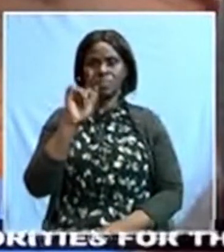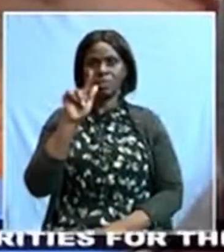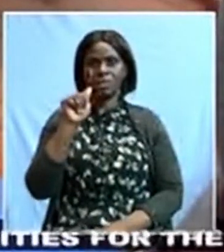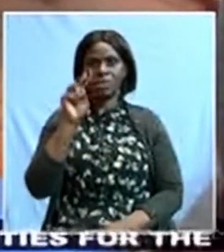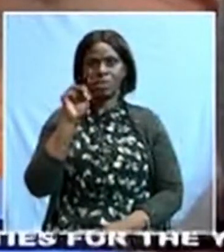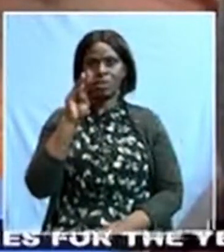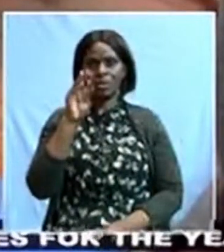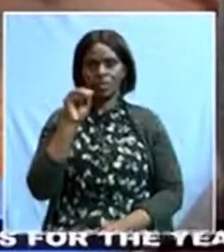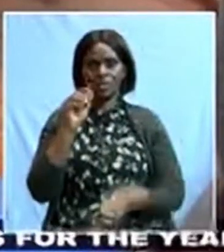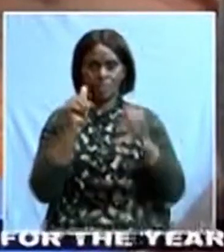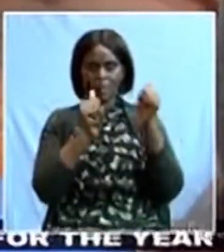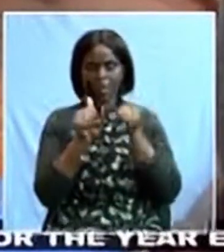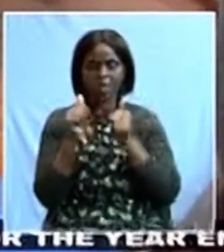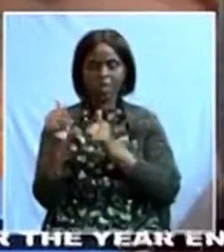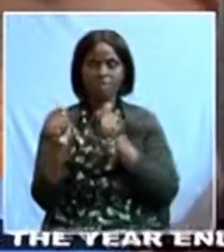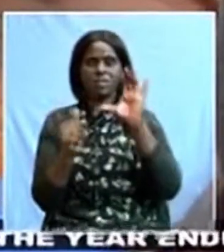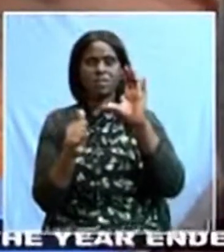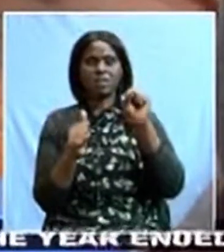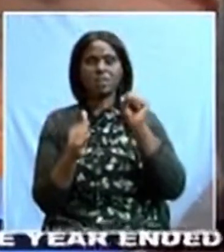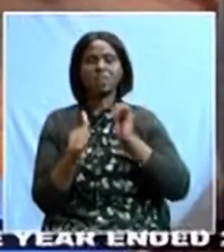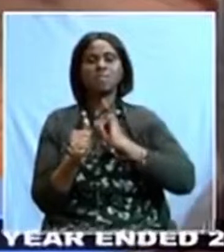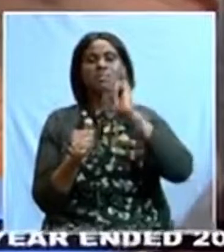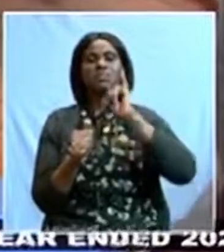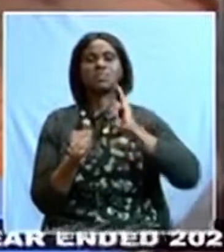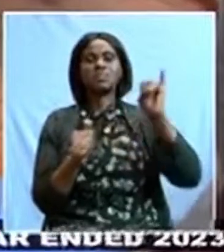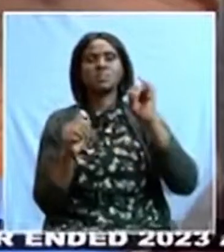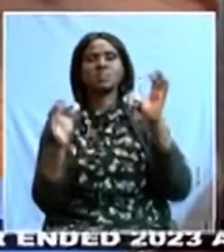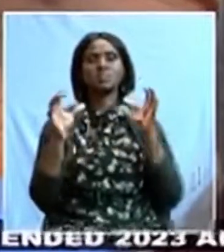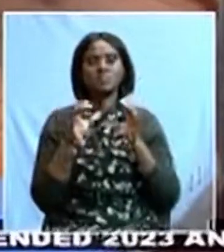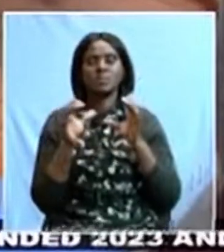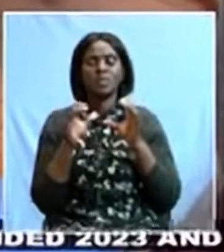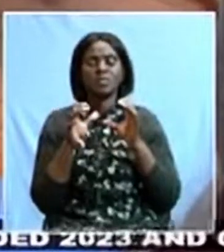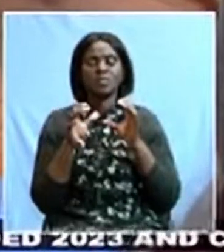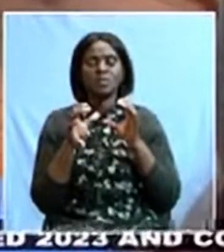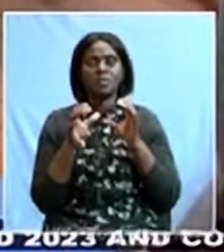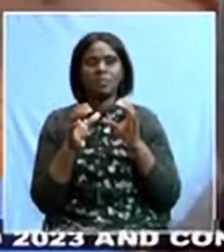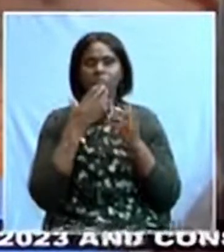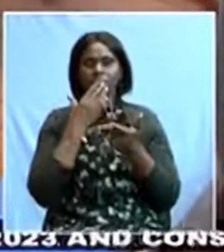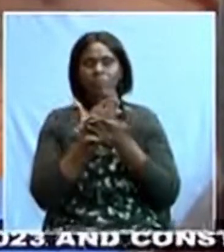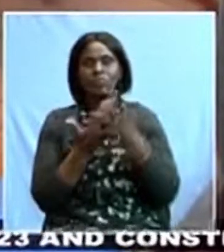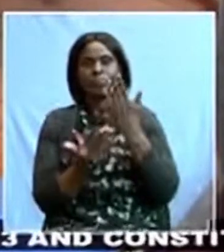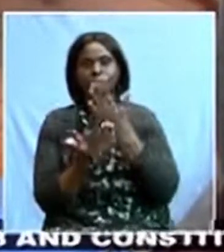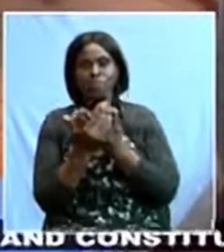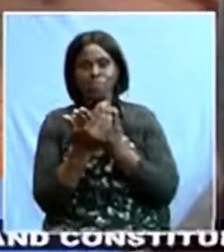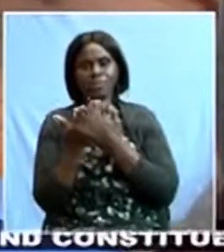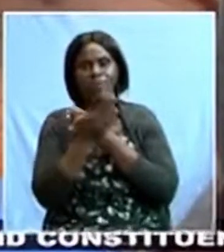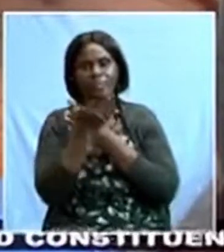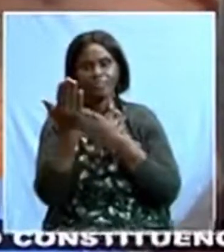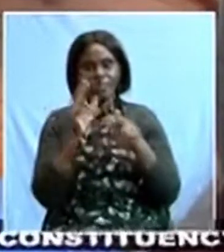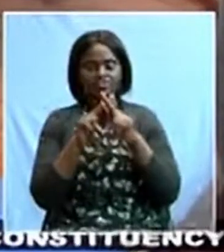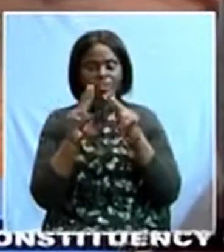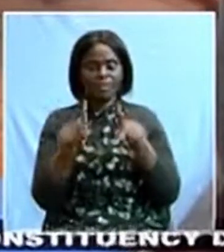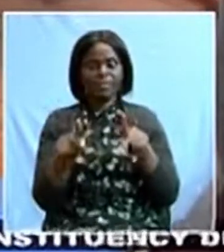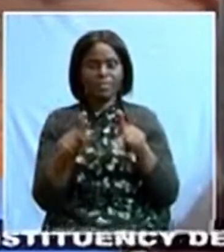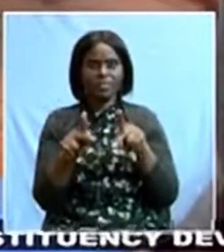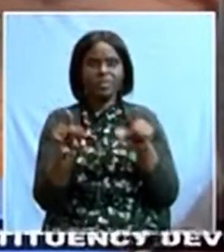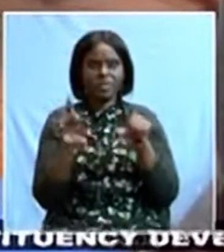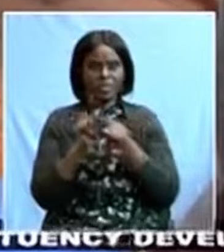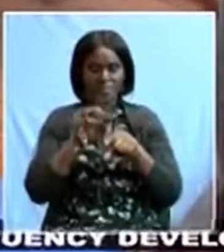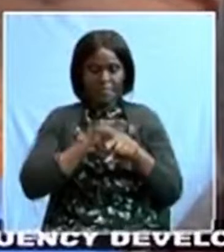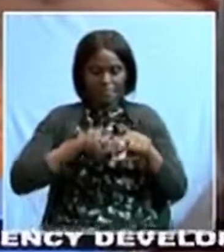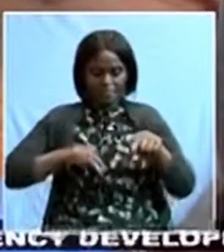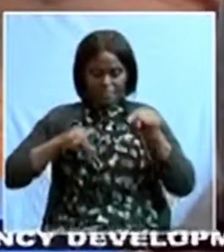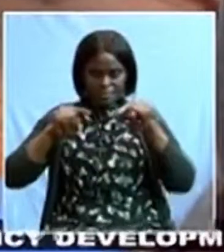the Acting Council Secretary, Itezhi Town Council. Good morning to you, Chair, and the members